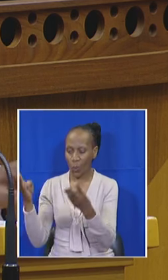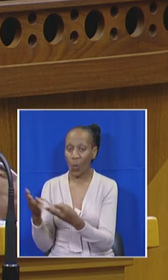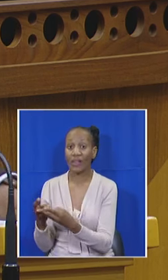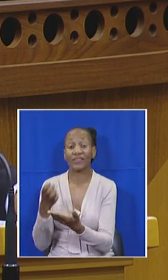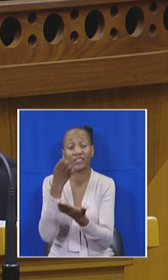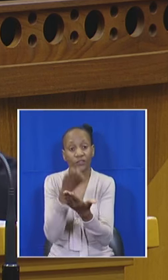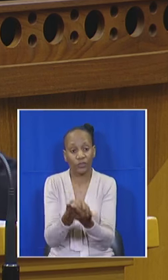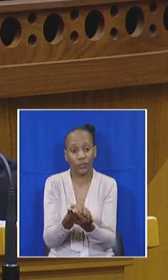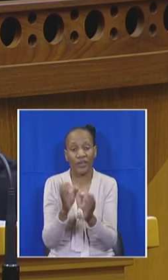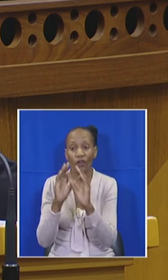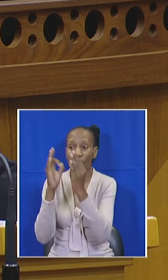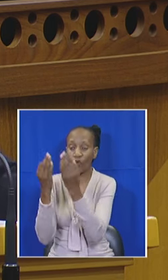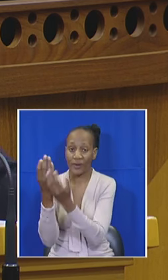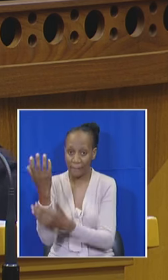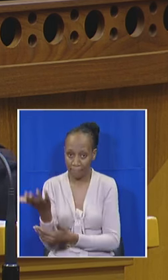Forum